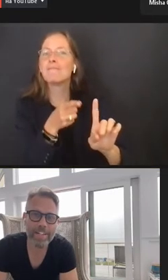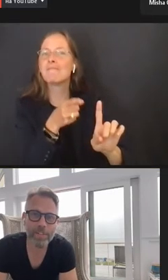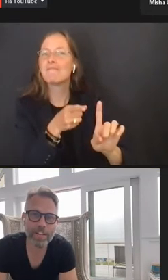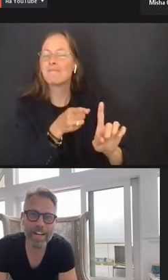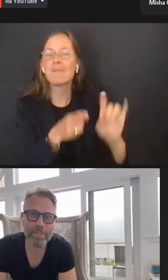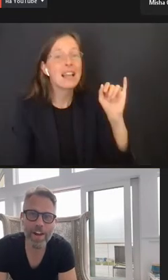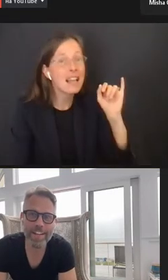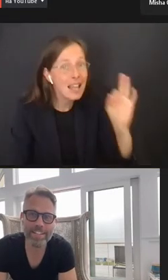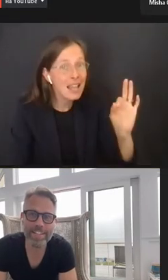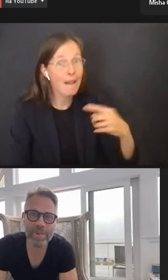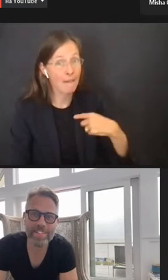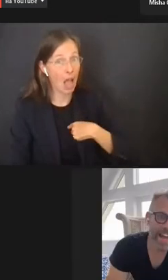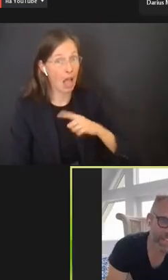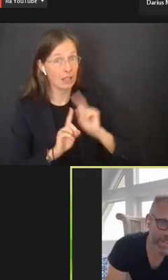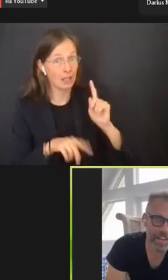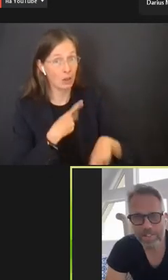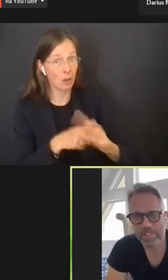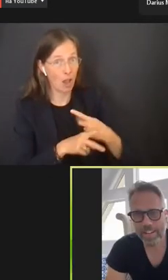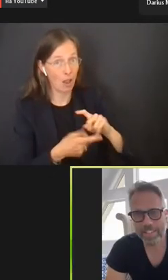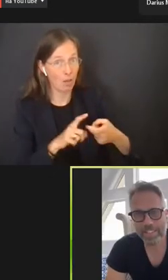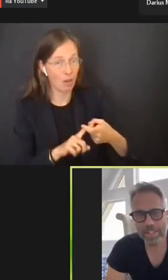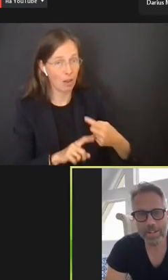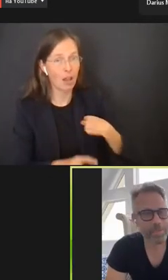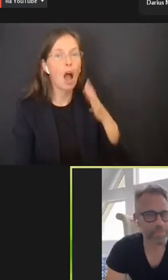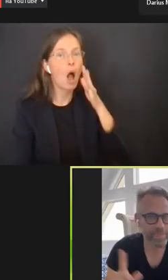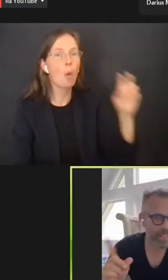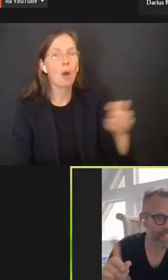had I been a different kind of friend, I would have sat you on the other side.